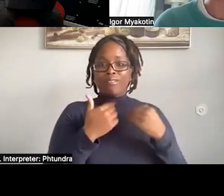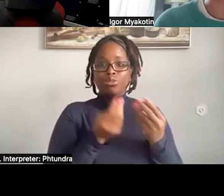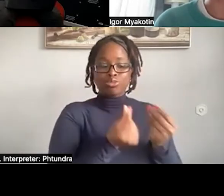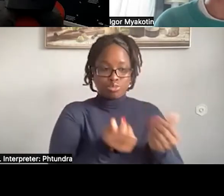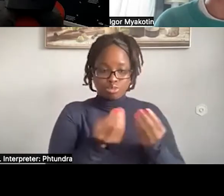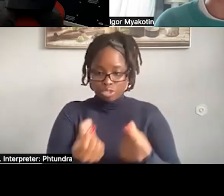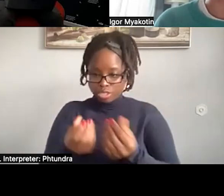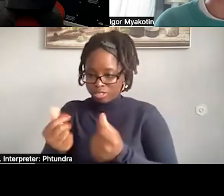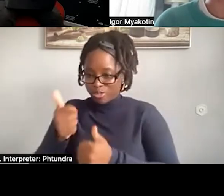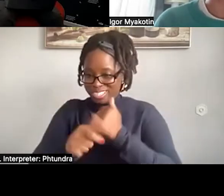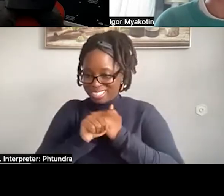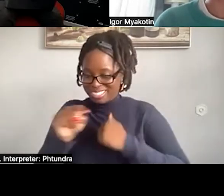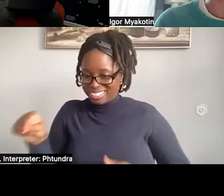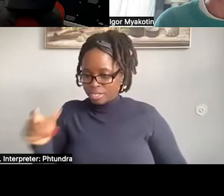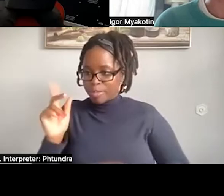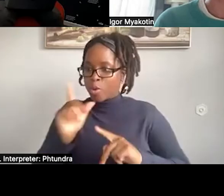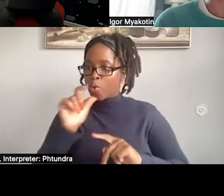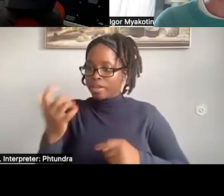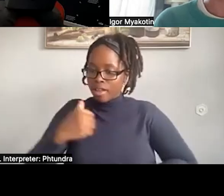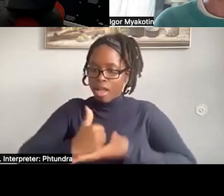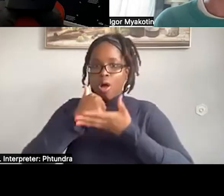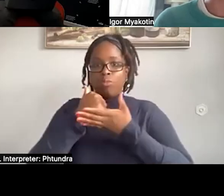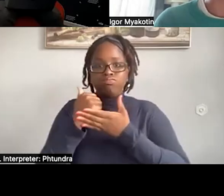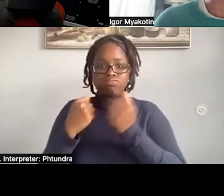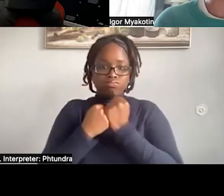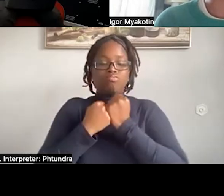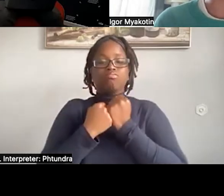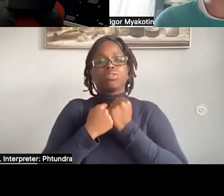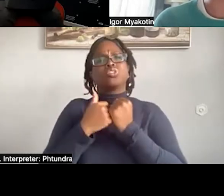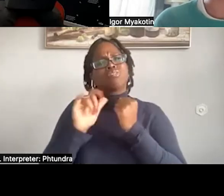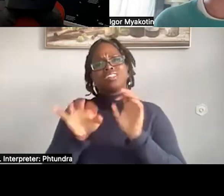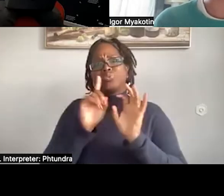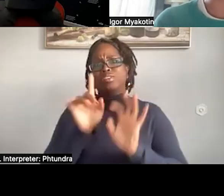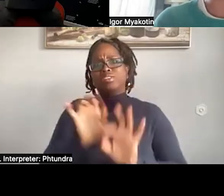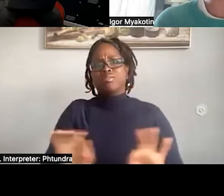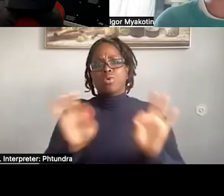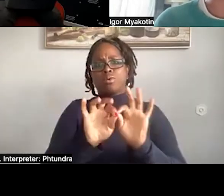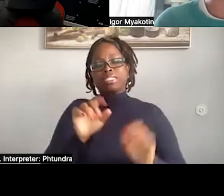us and things like that. So I think it's very important to have not only one,